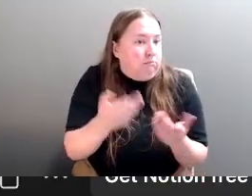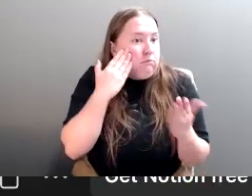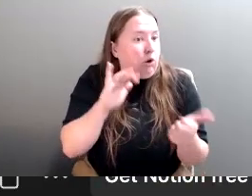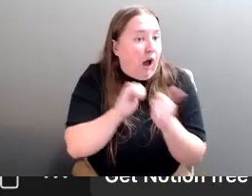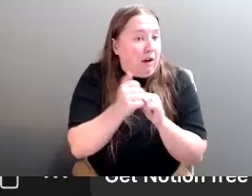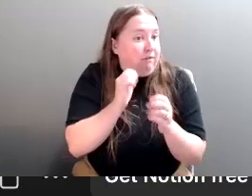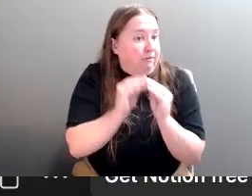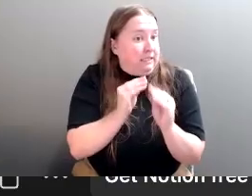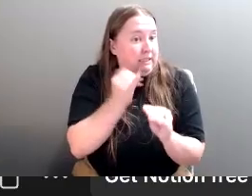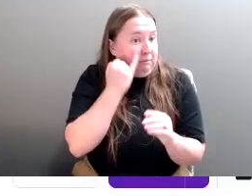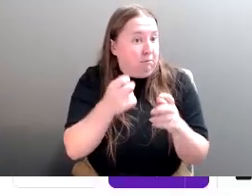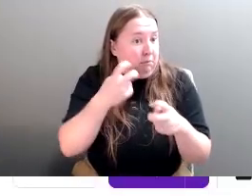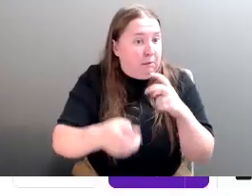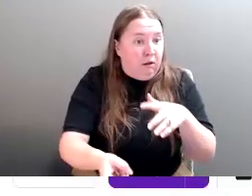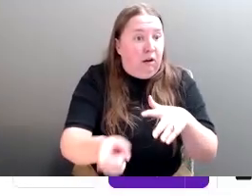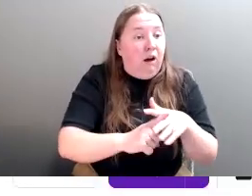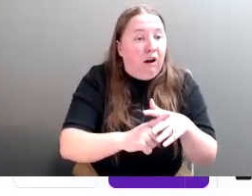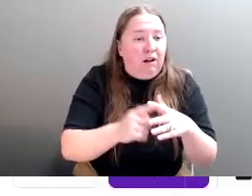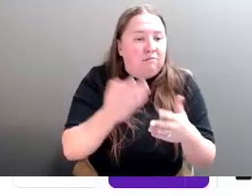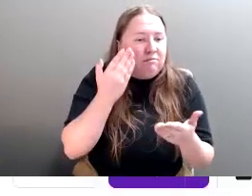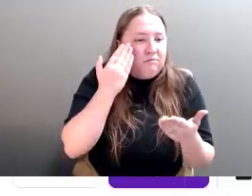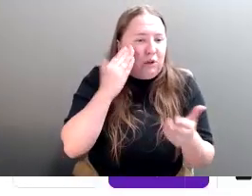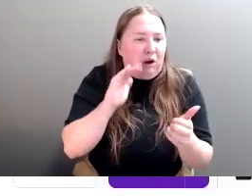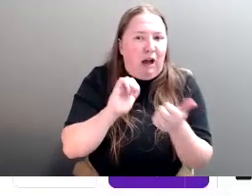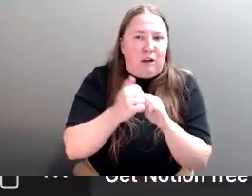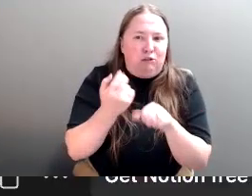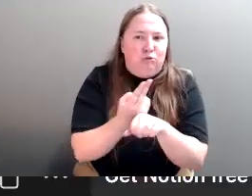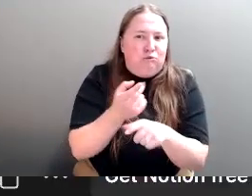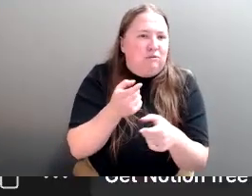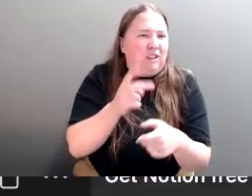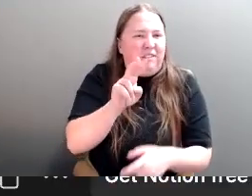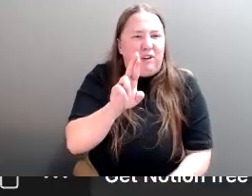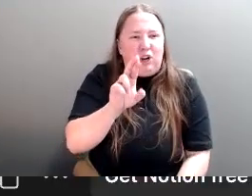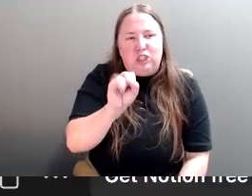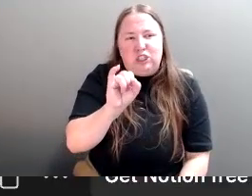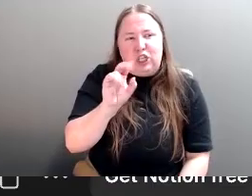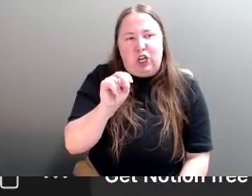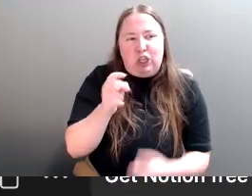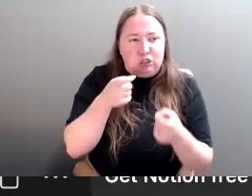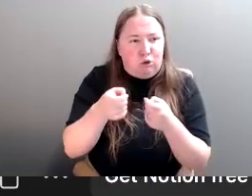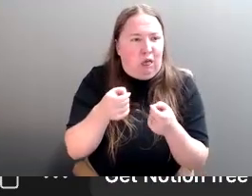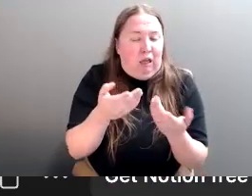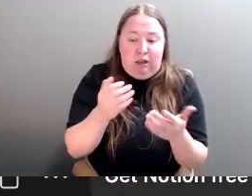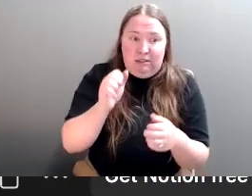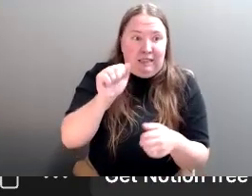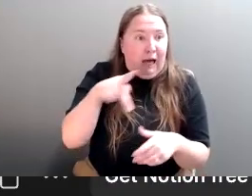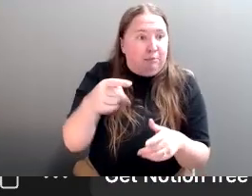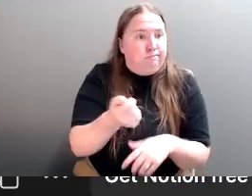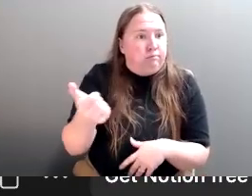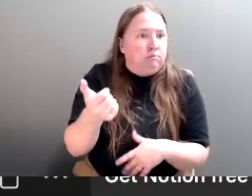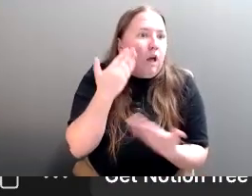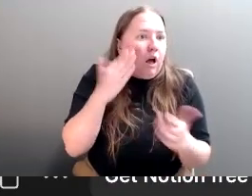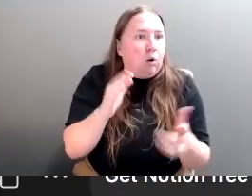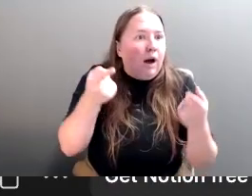them, or like they don't know how to use version control, so their whole app just gets deleted. And they're like, I don't know what happened. I just vibed this and